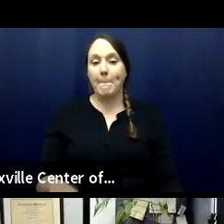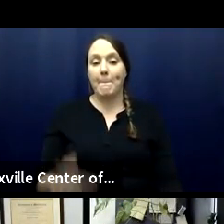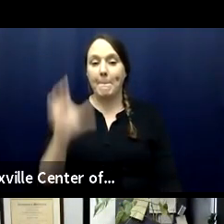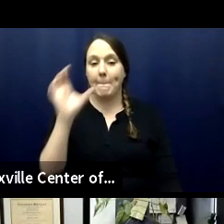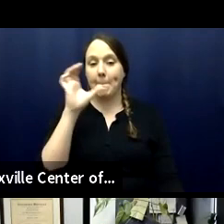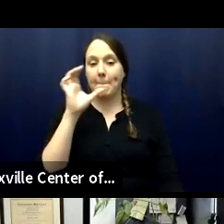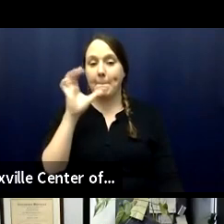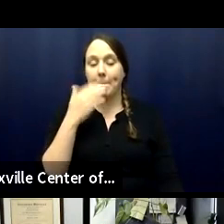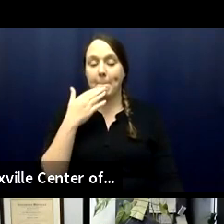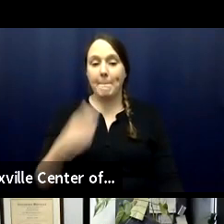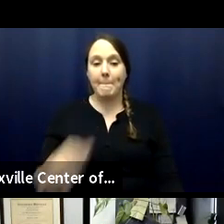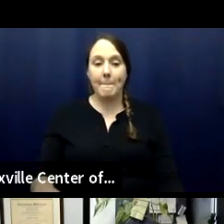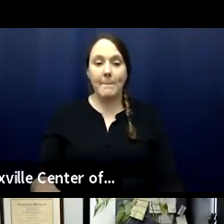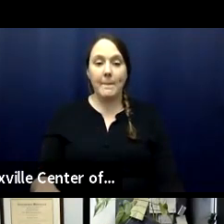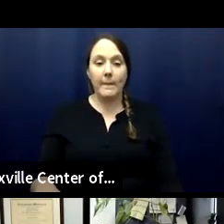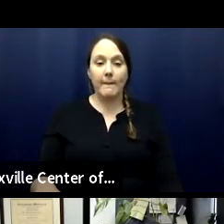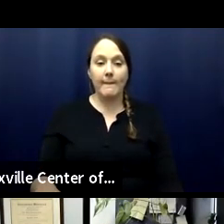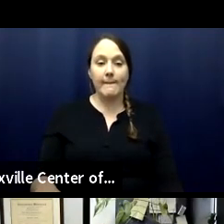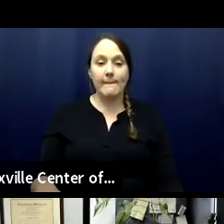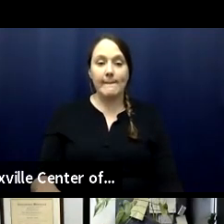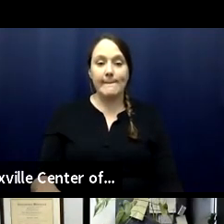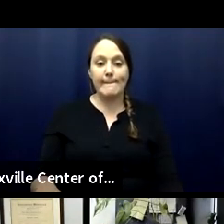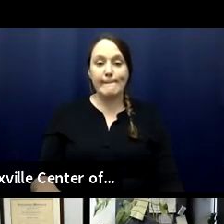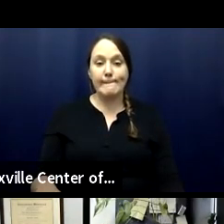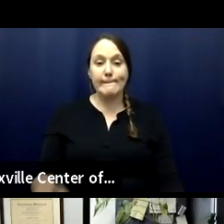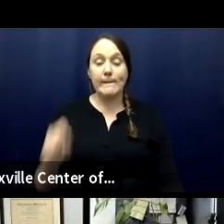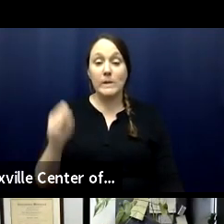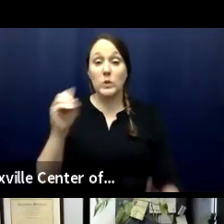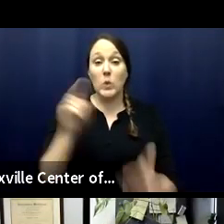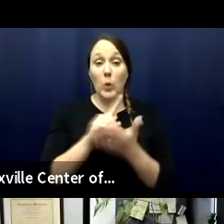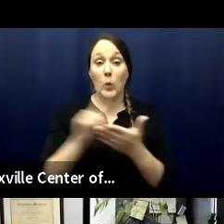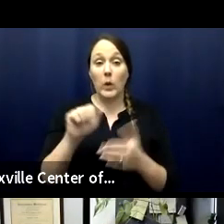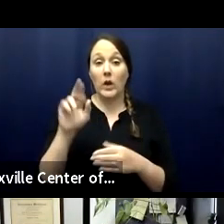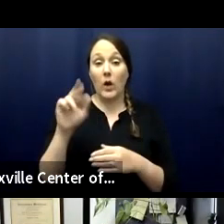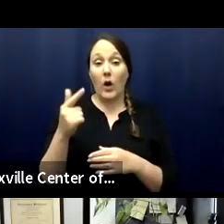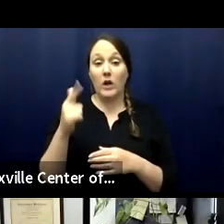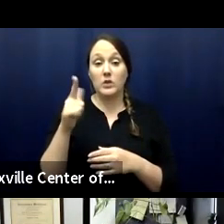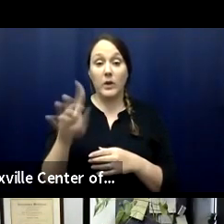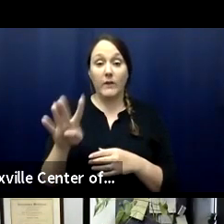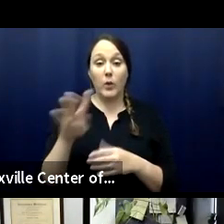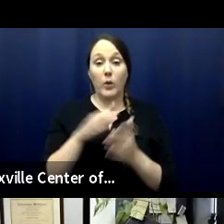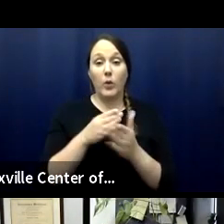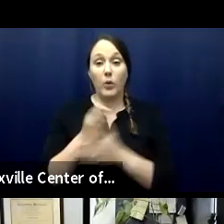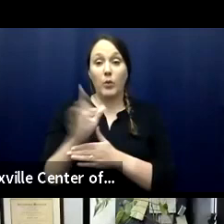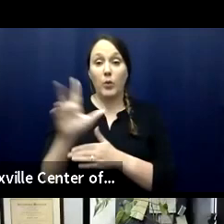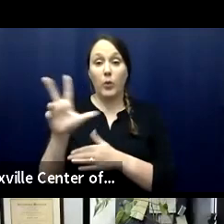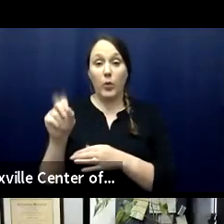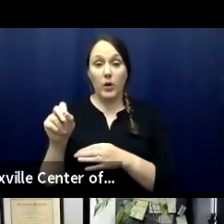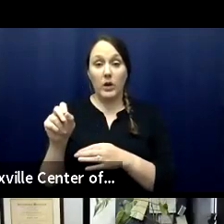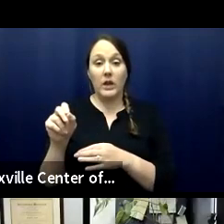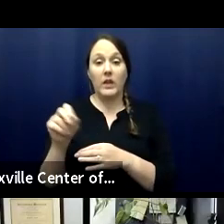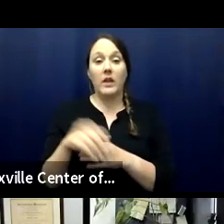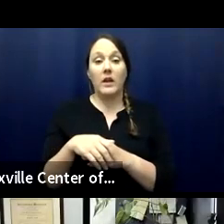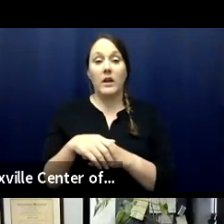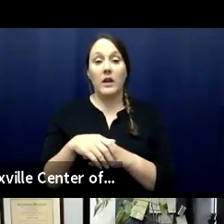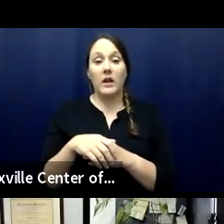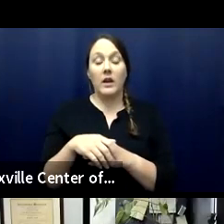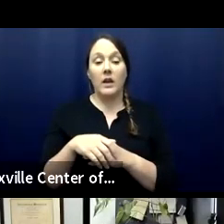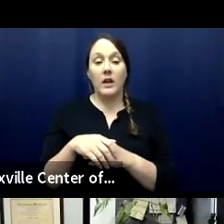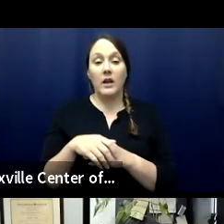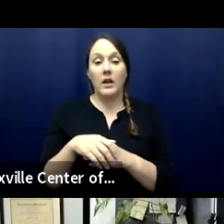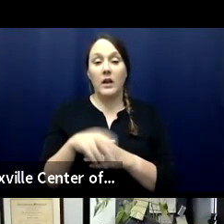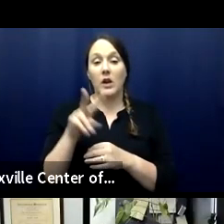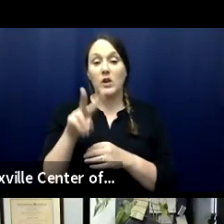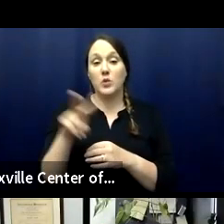loud. So for the week of August 24th through 30th, non-food businesses, we had